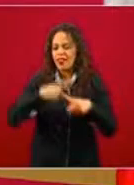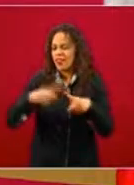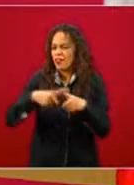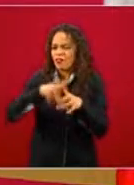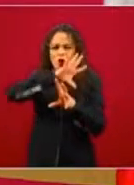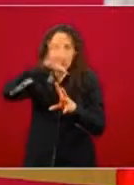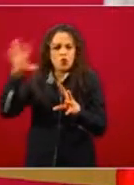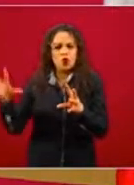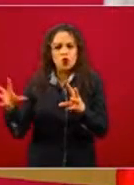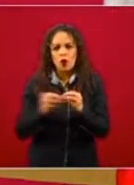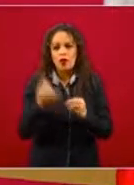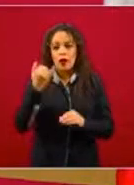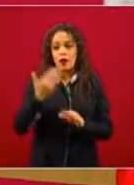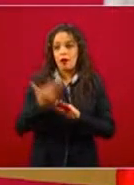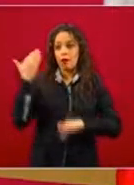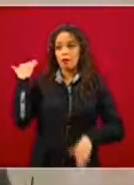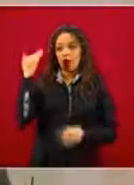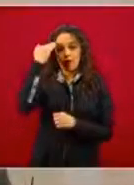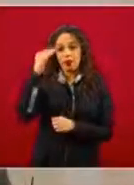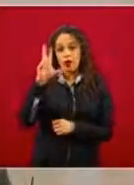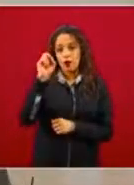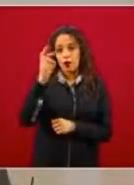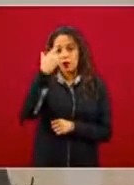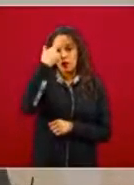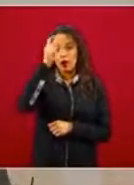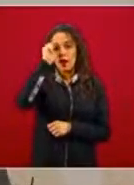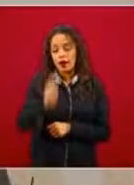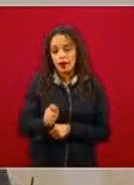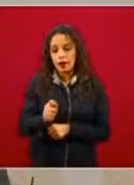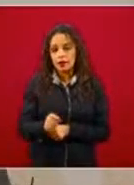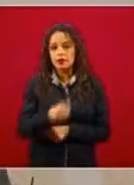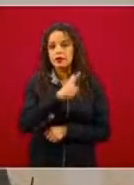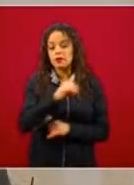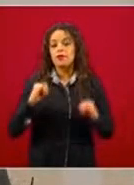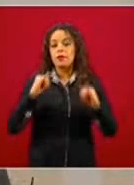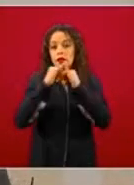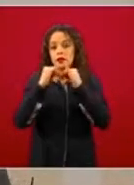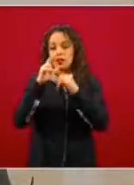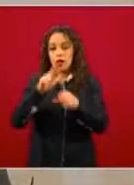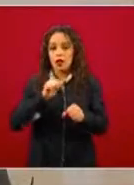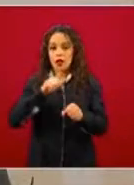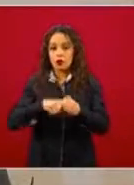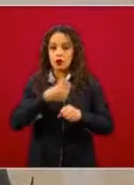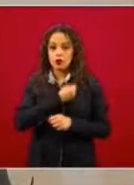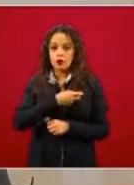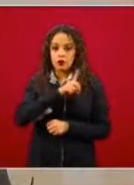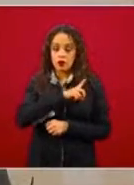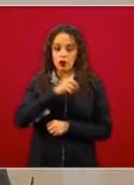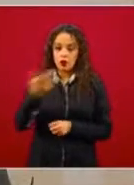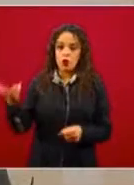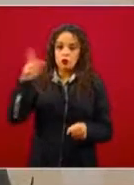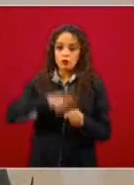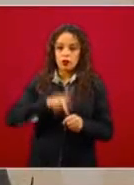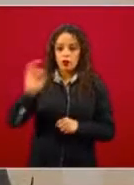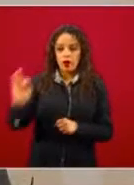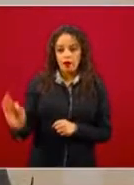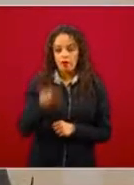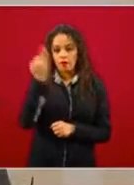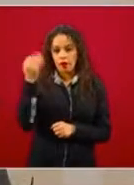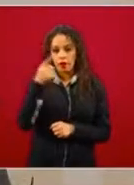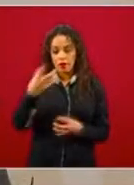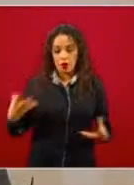laboratory personnel and everyone. And I hadn't touched in a while on the personnel for the National Institutes of